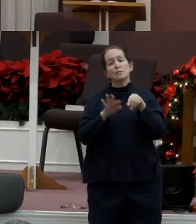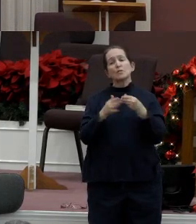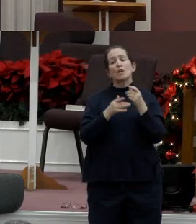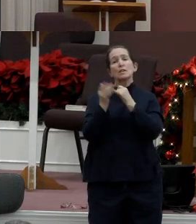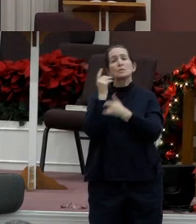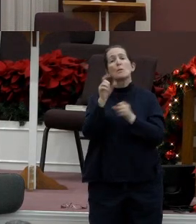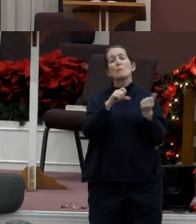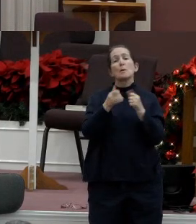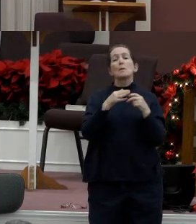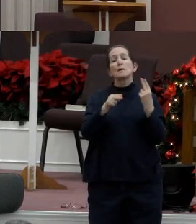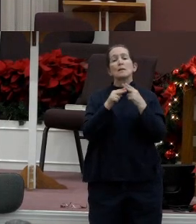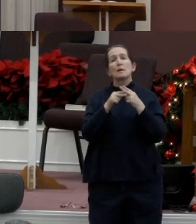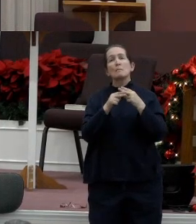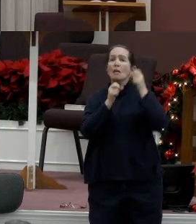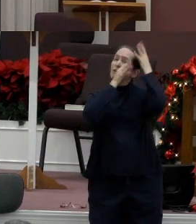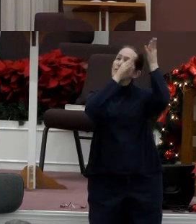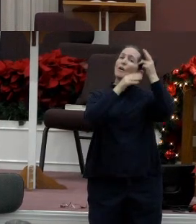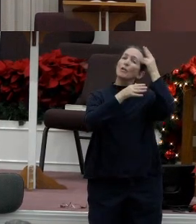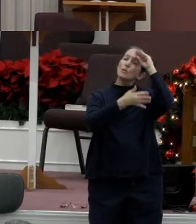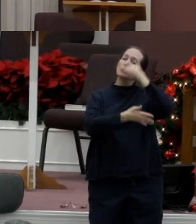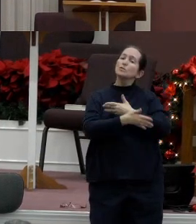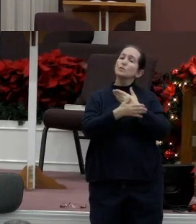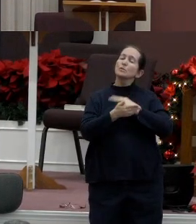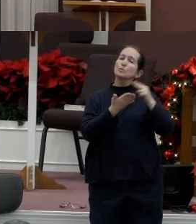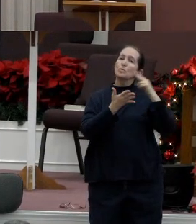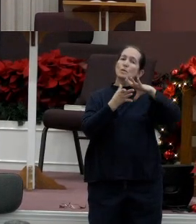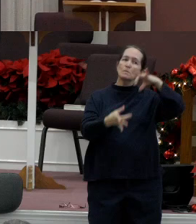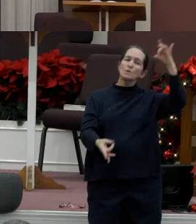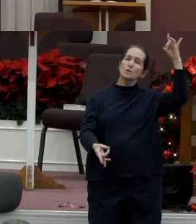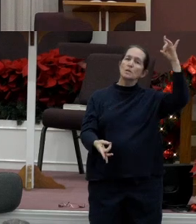in the name of the Father and of the Son and of the Holy Spirit,